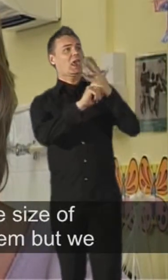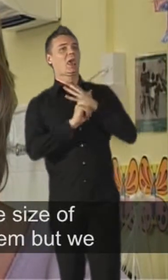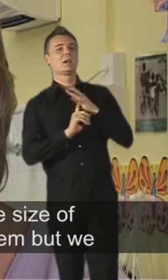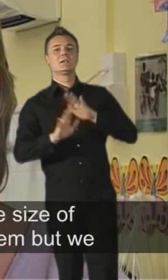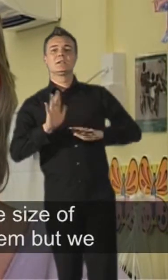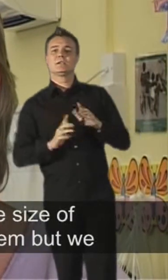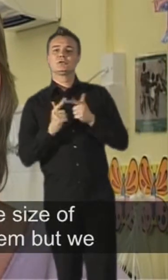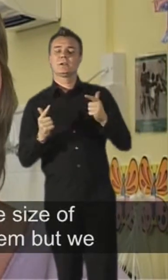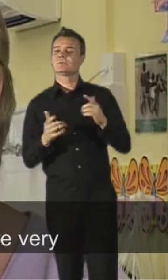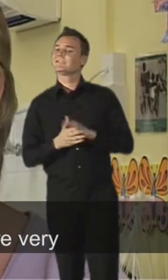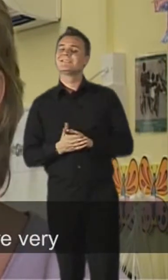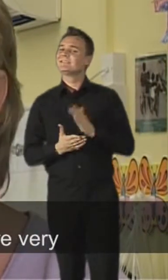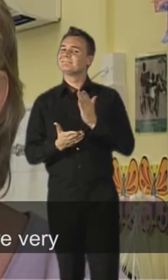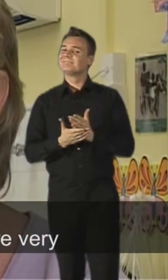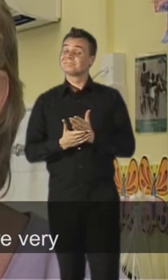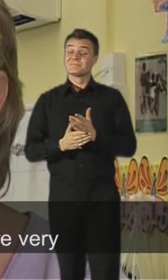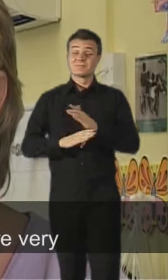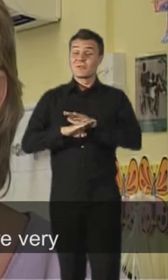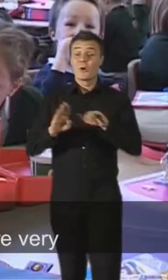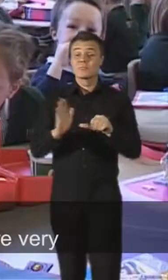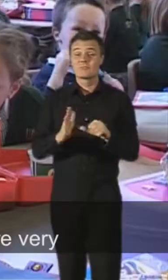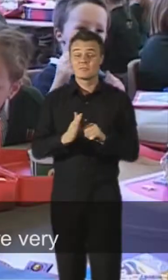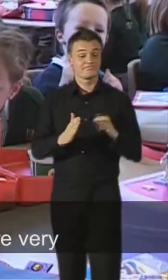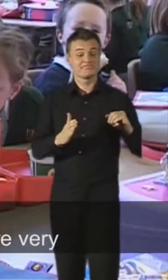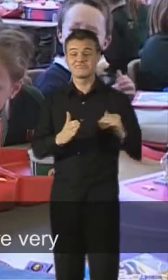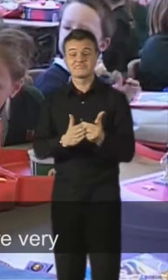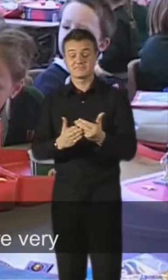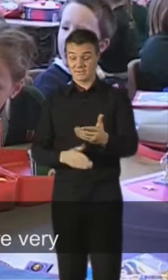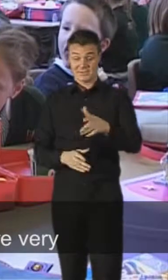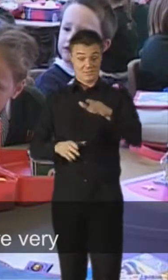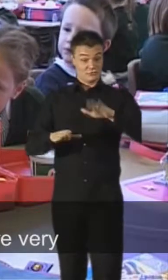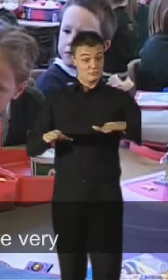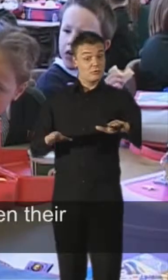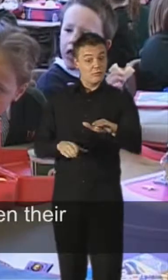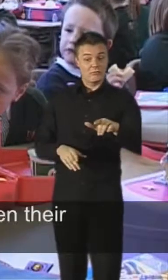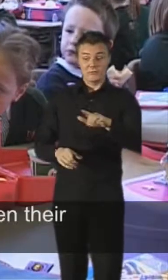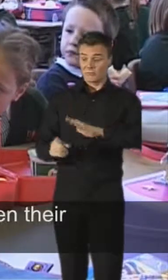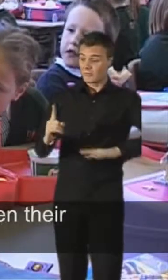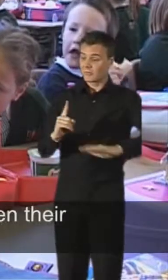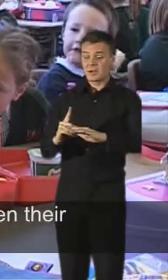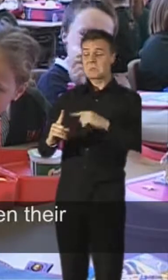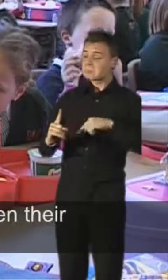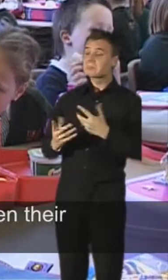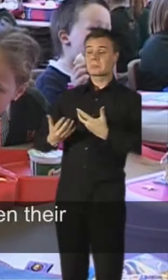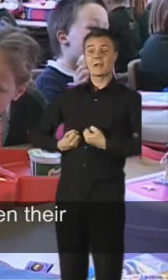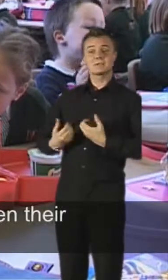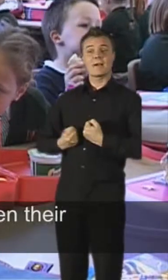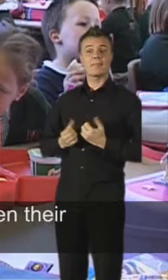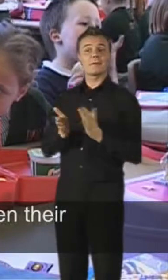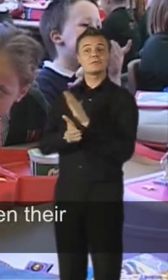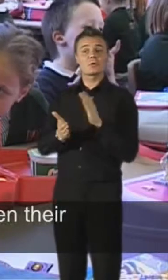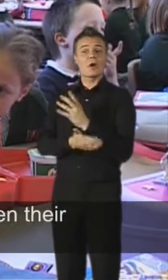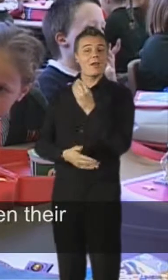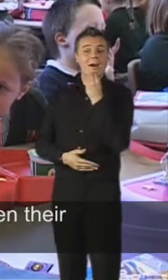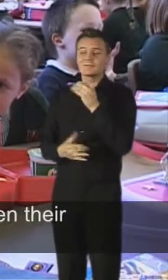daunting for them. But we haven't had one hiccup with it at all. The children at St John Vianney's are very accepting and enjoy